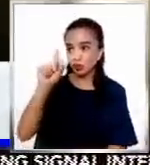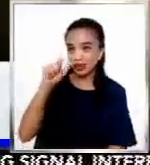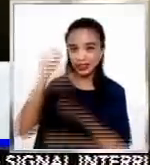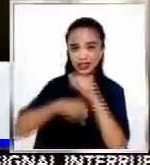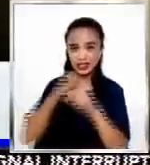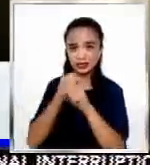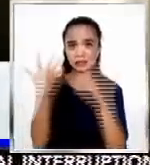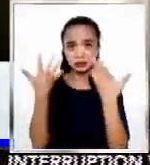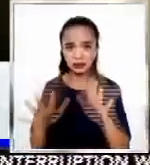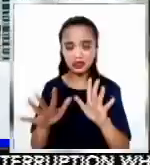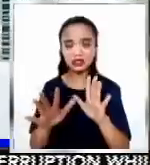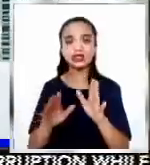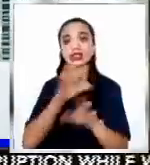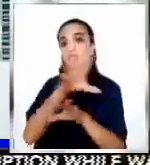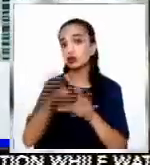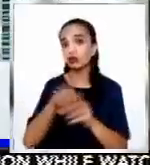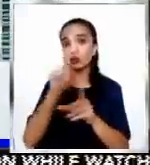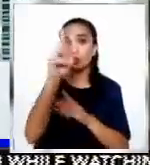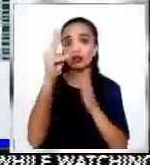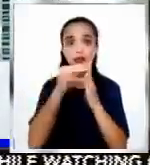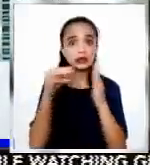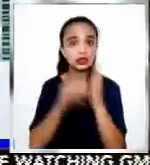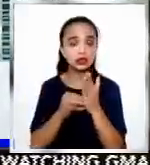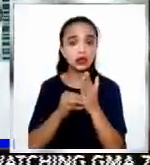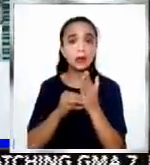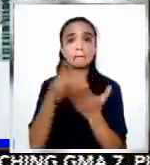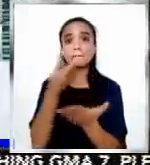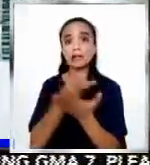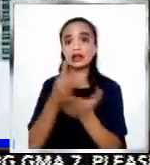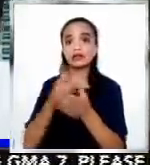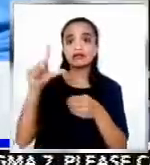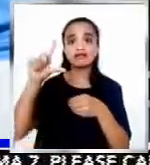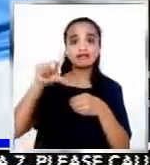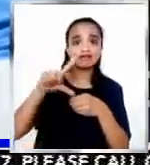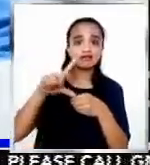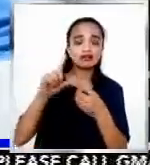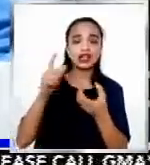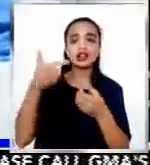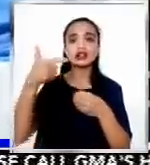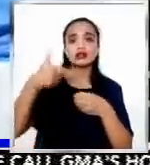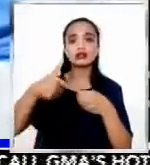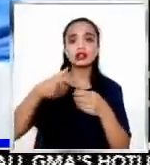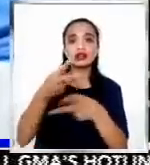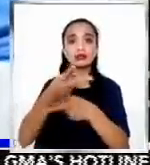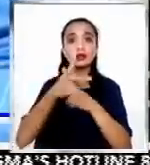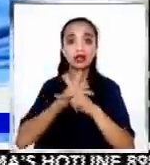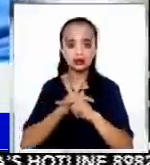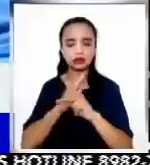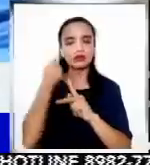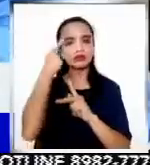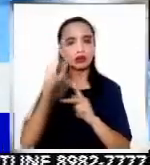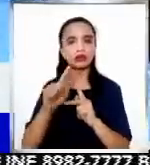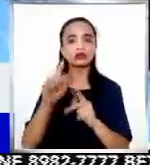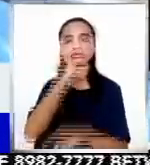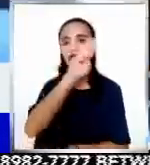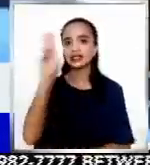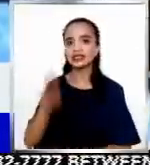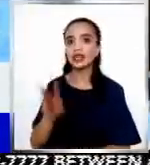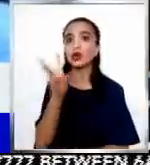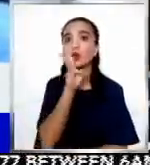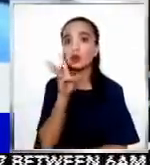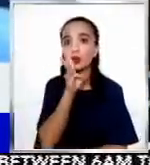ang 1 billion peso loan ng Maynilad Water Services Incorporated. What is very important here is the